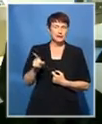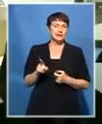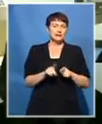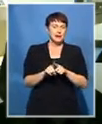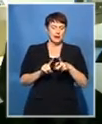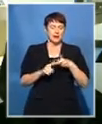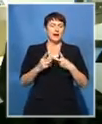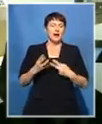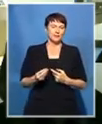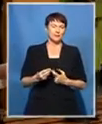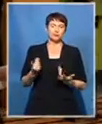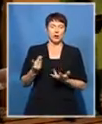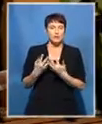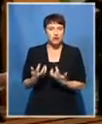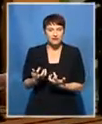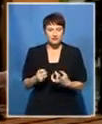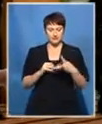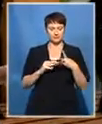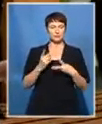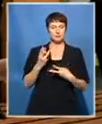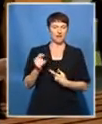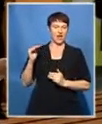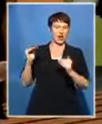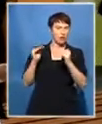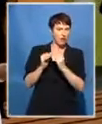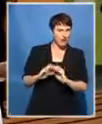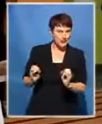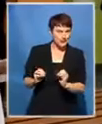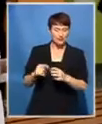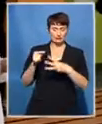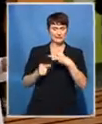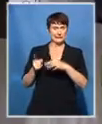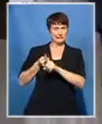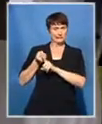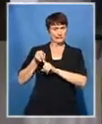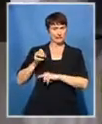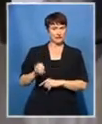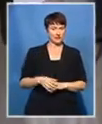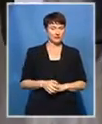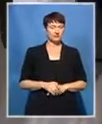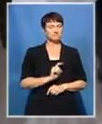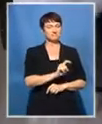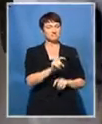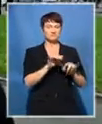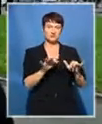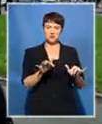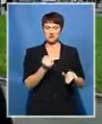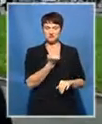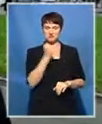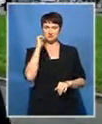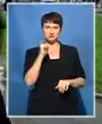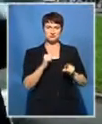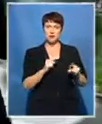deep issues of inequalities and poverty. Protesters made their voices heard outside the summit amid tight security.